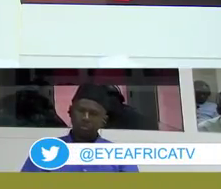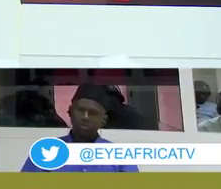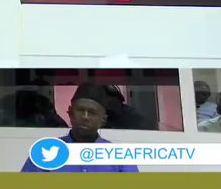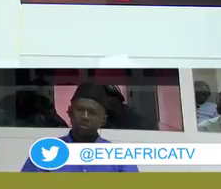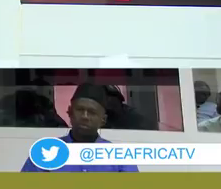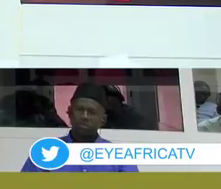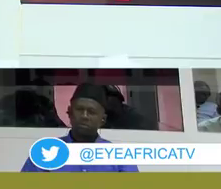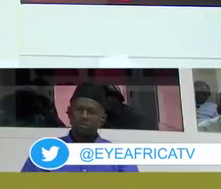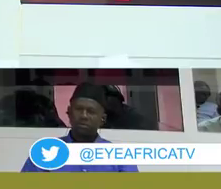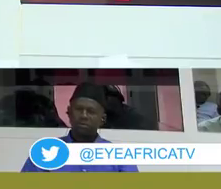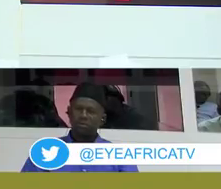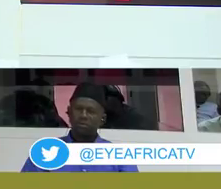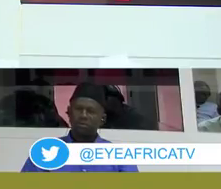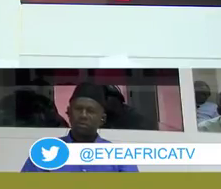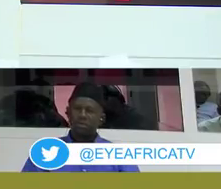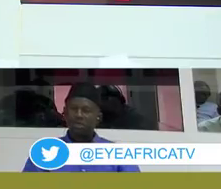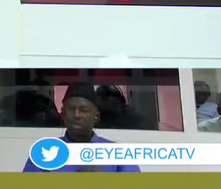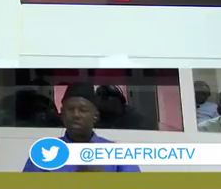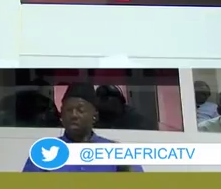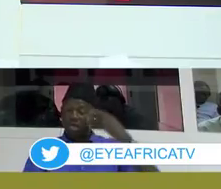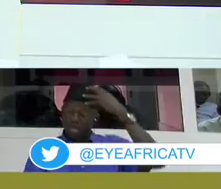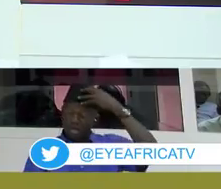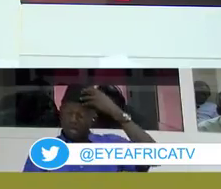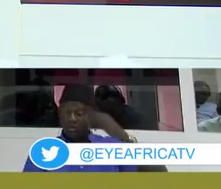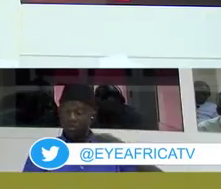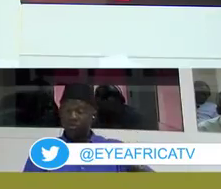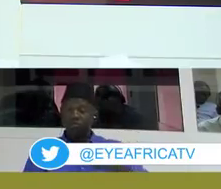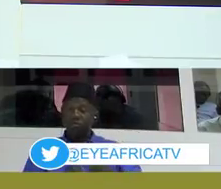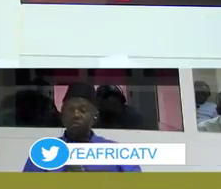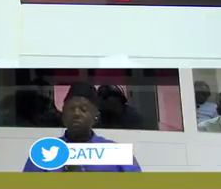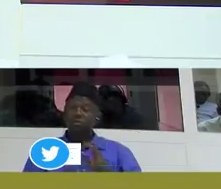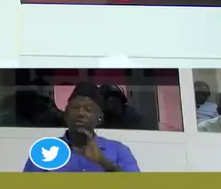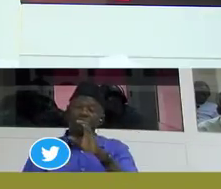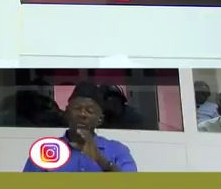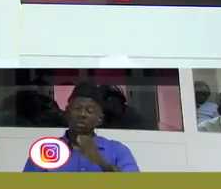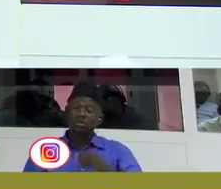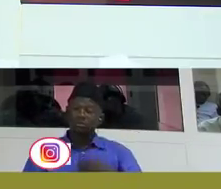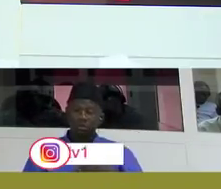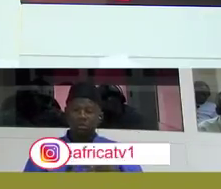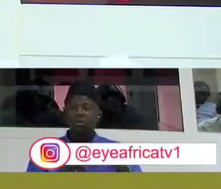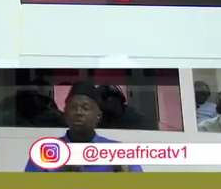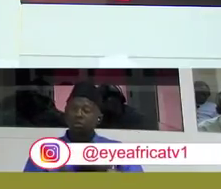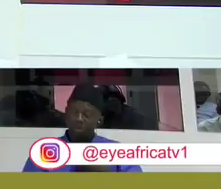requested for audience, and even those audience